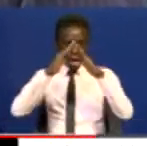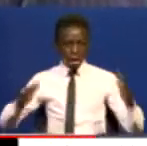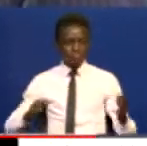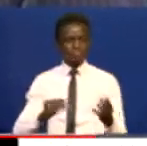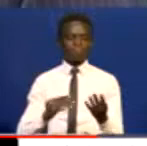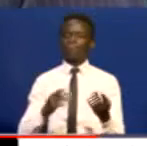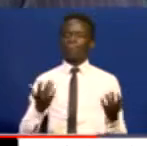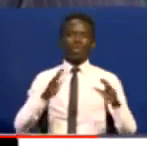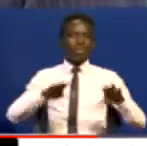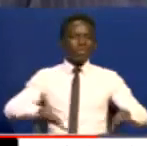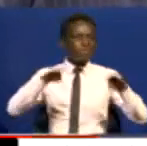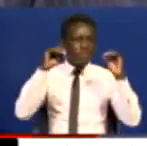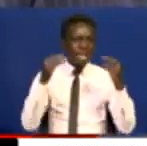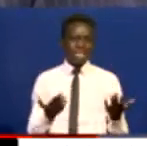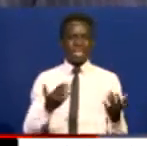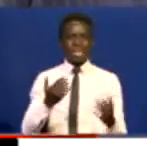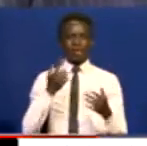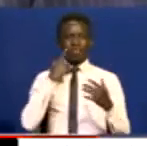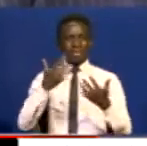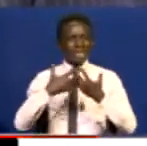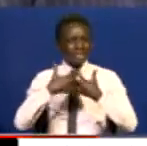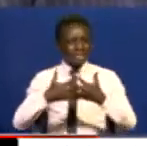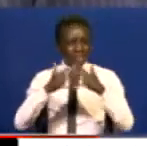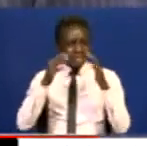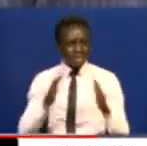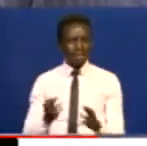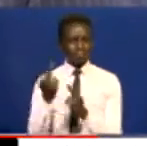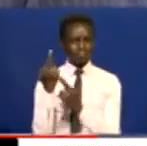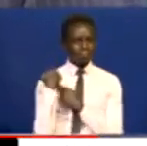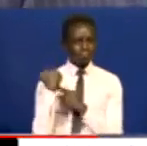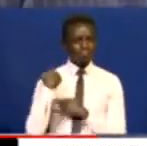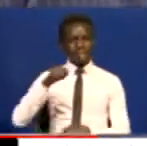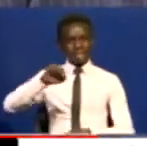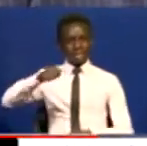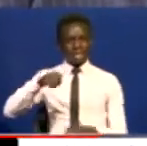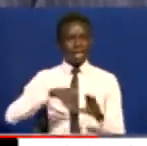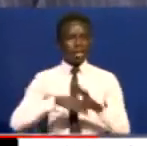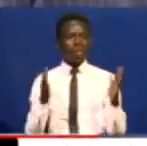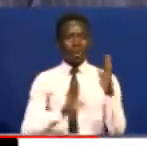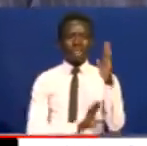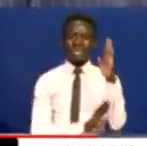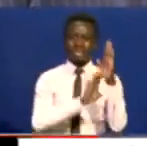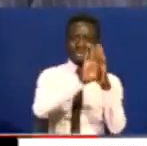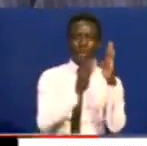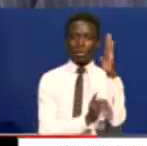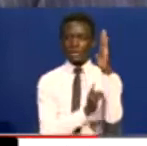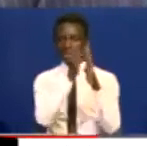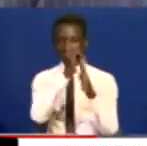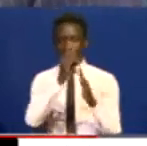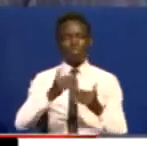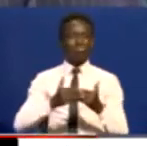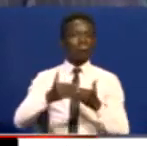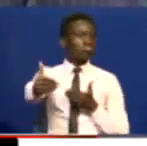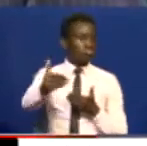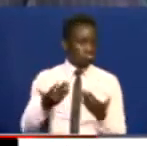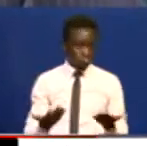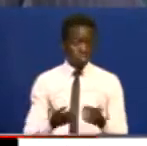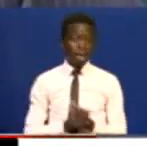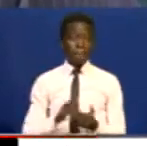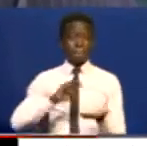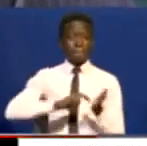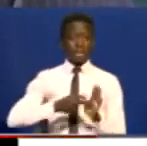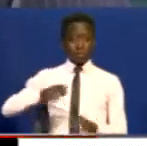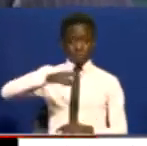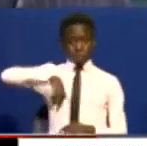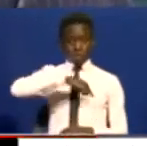that engineers will play a key role in the infrastructure sector moving forward. And we were